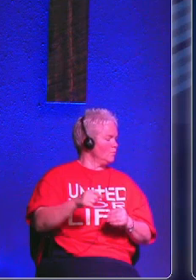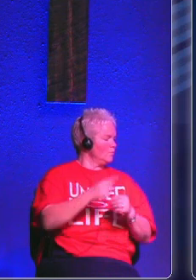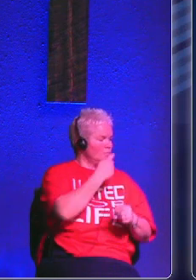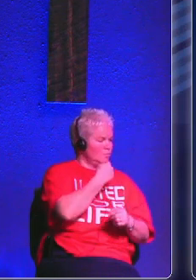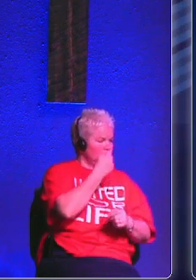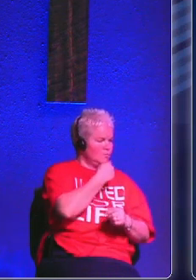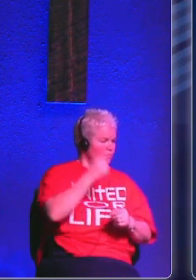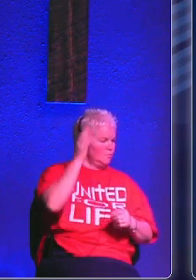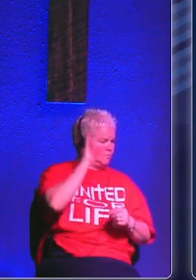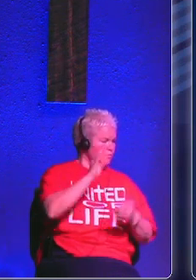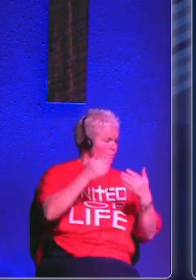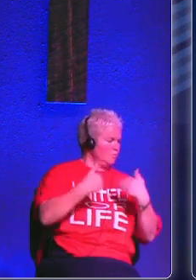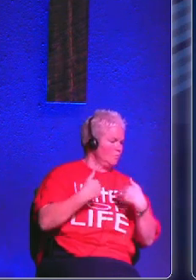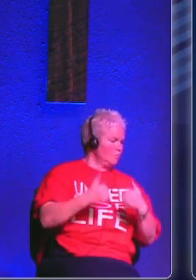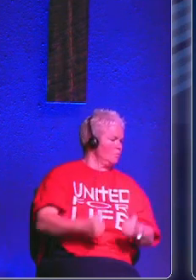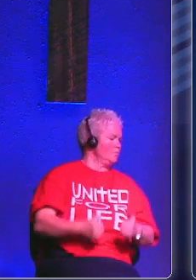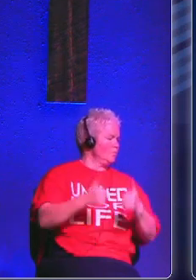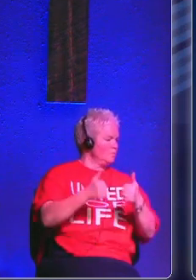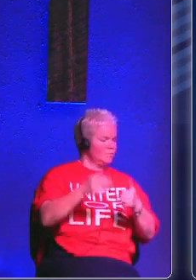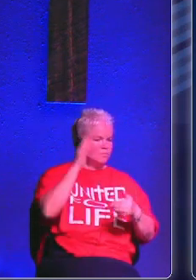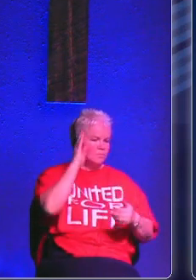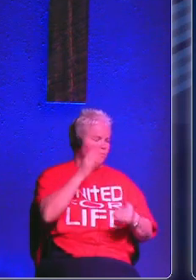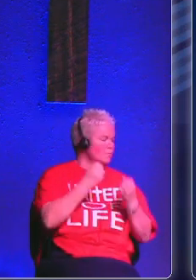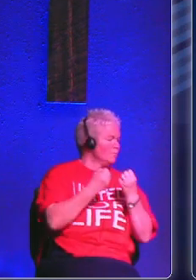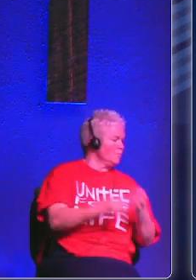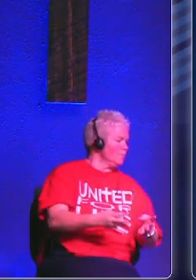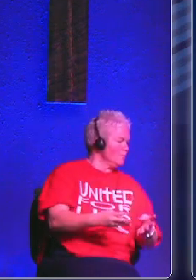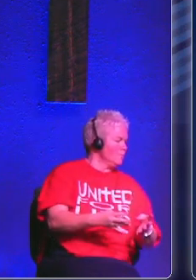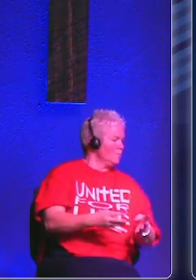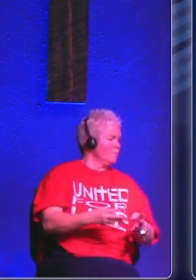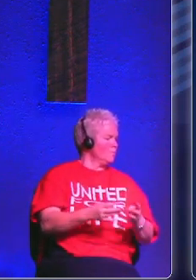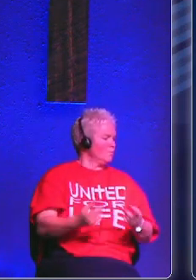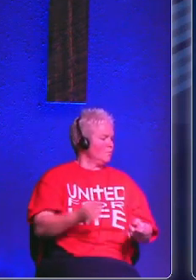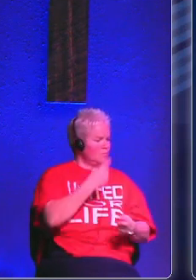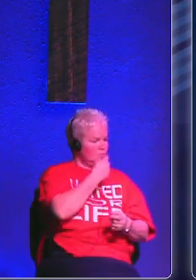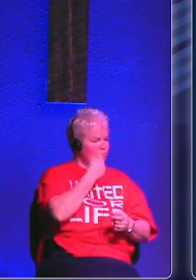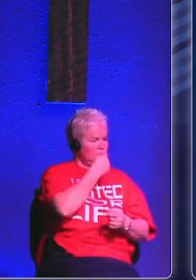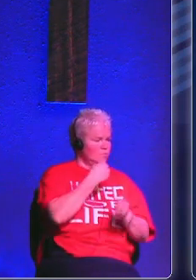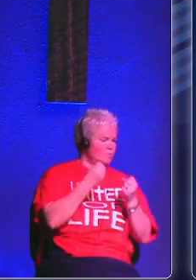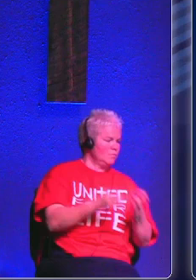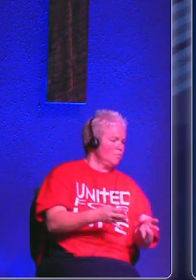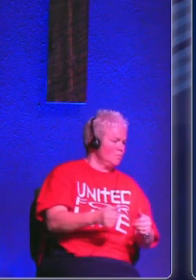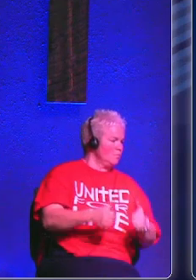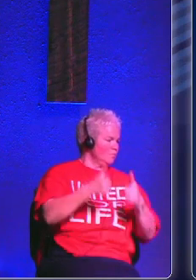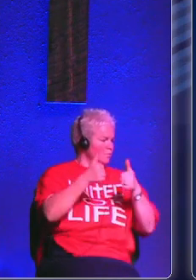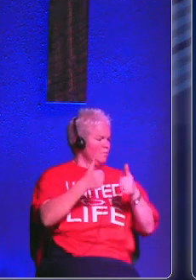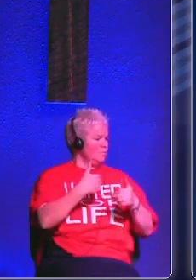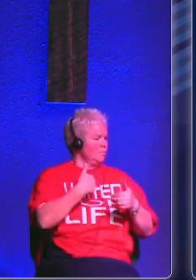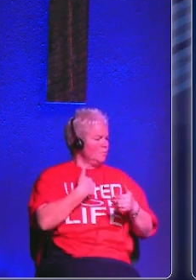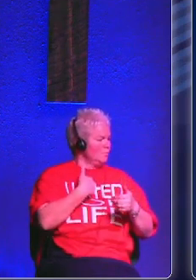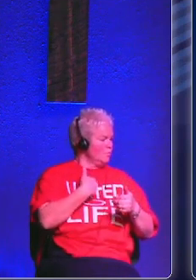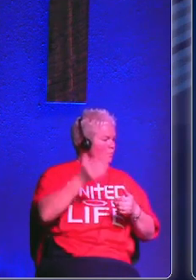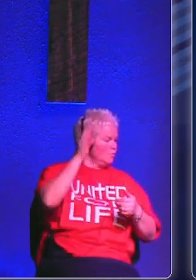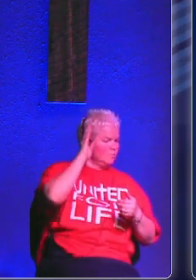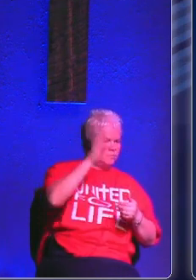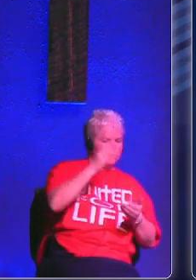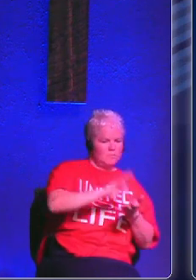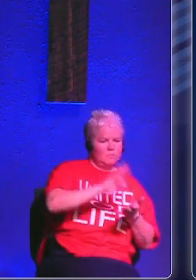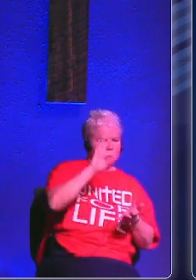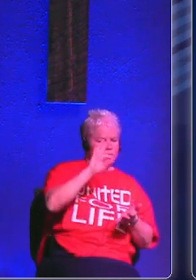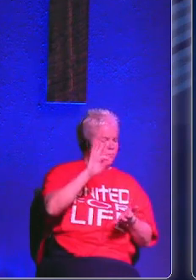sake will save it. Now I got to lose my life? That ain't easy. What about all these things in my life that I